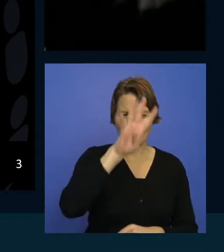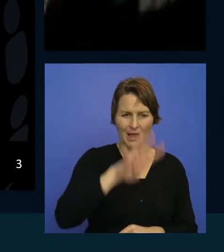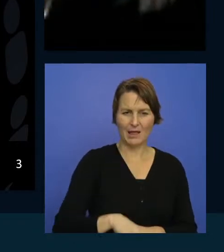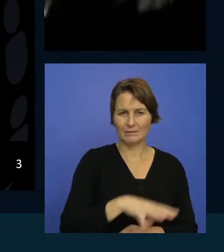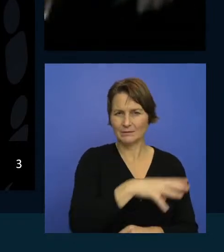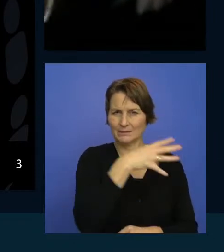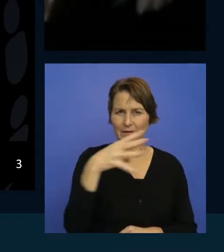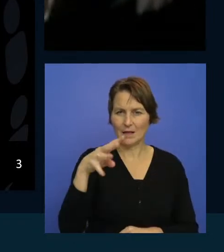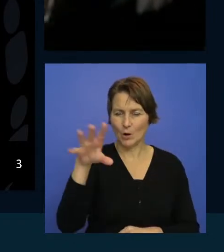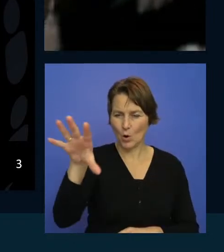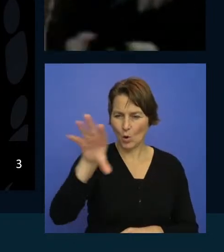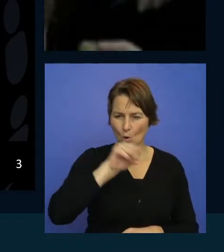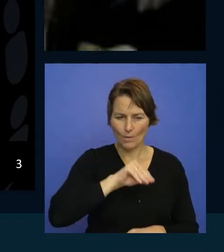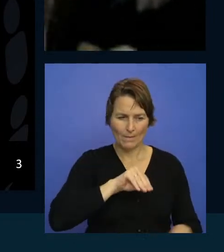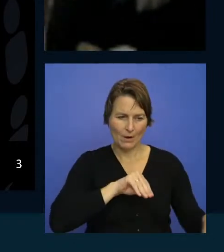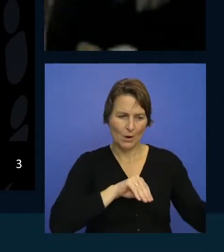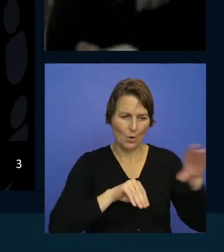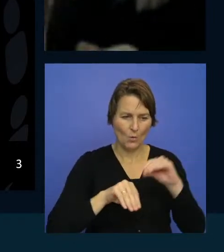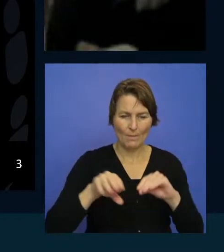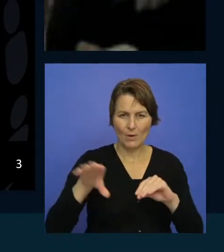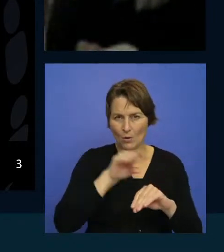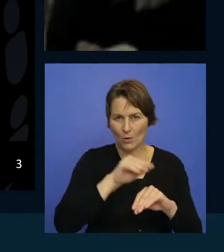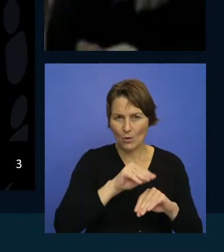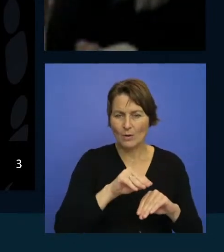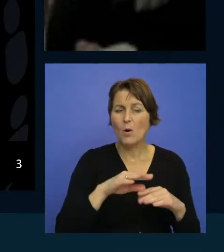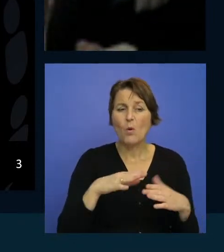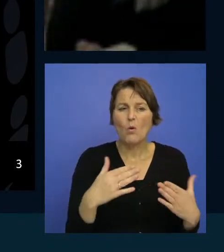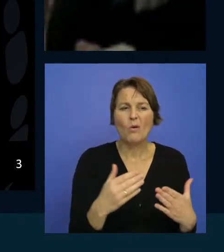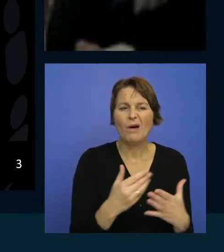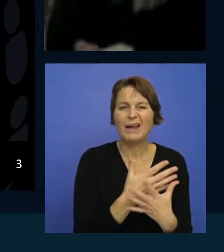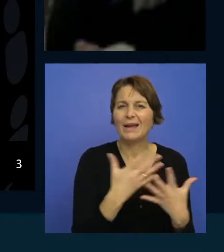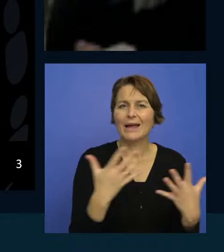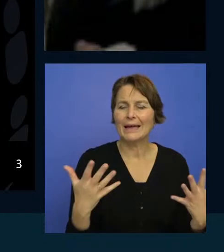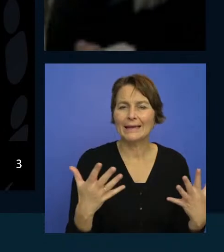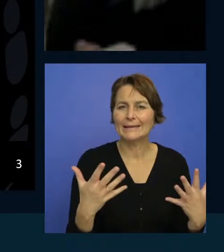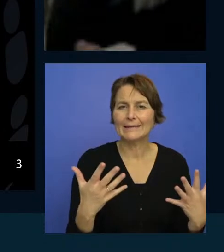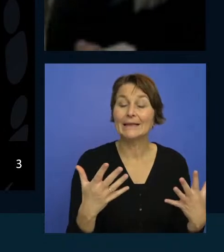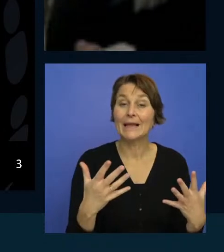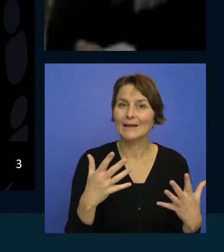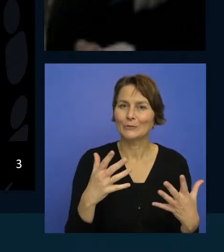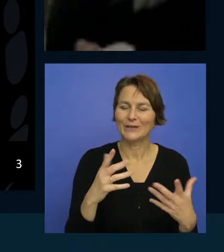the rest of the Power Platform to turn insights into action.